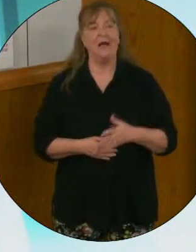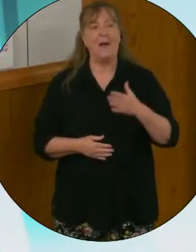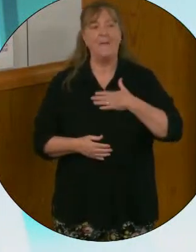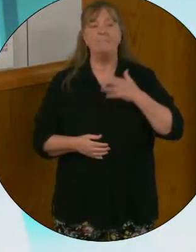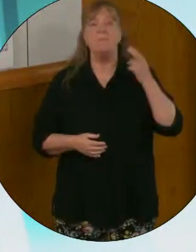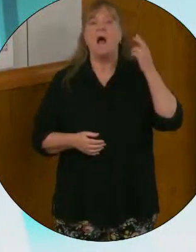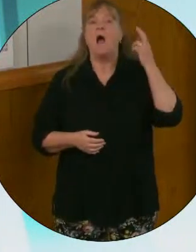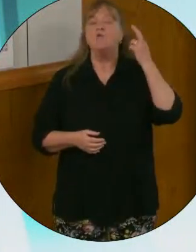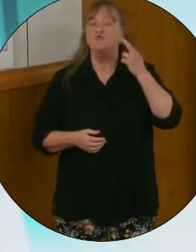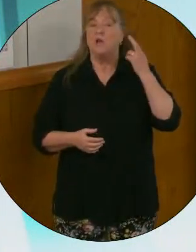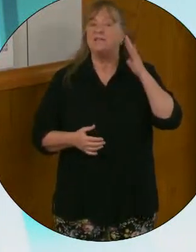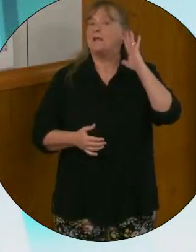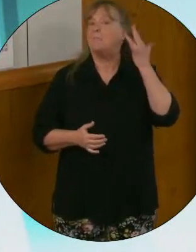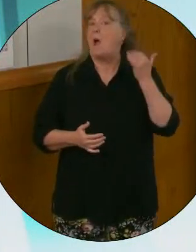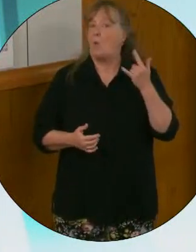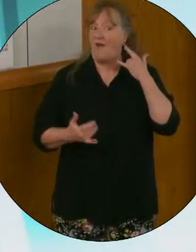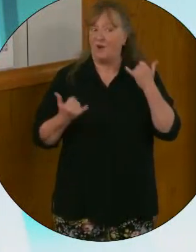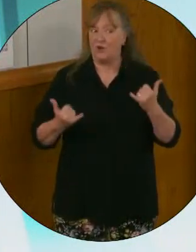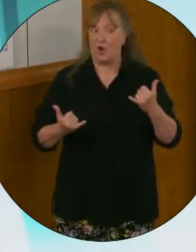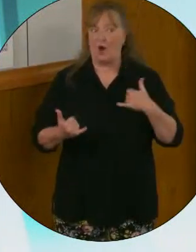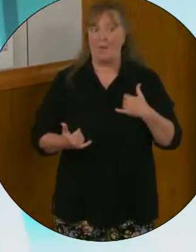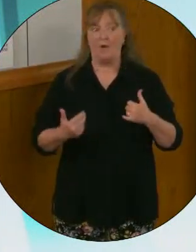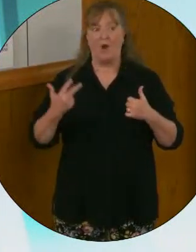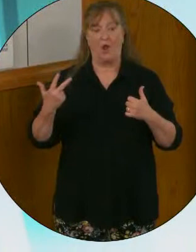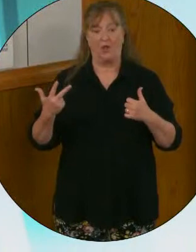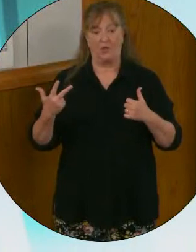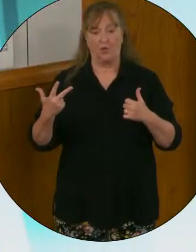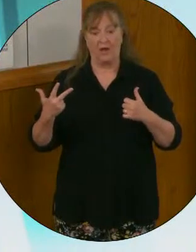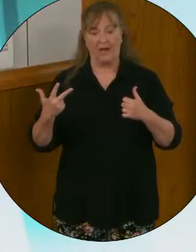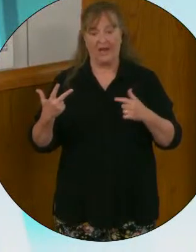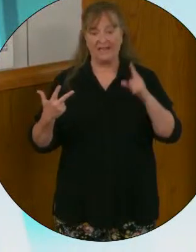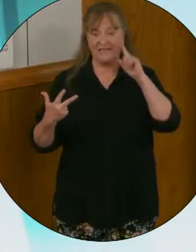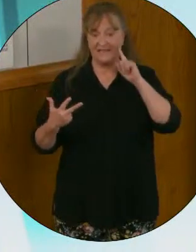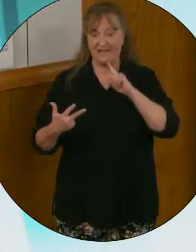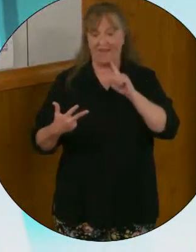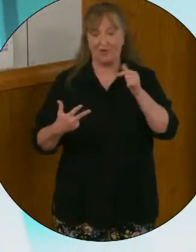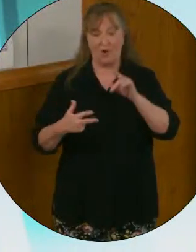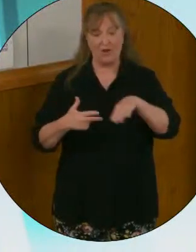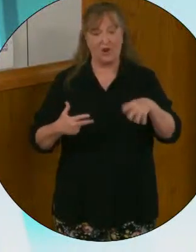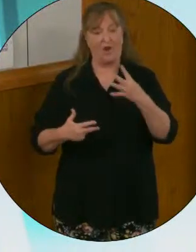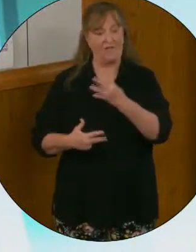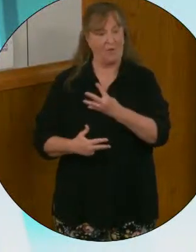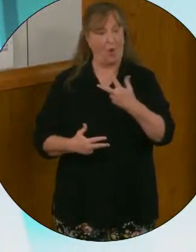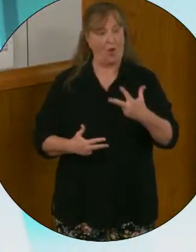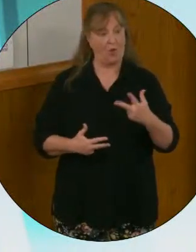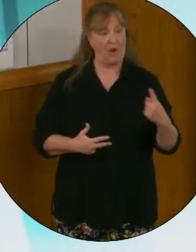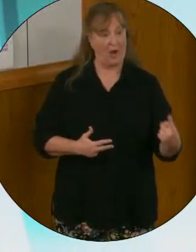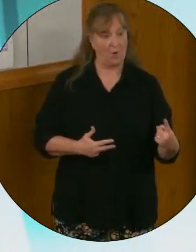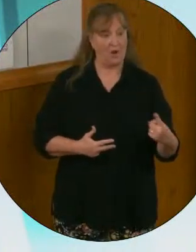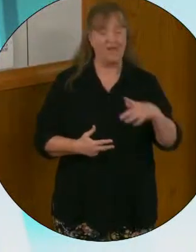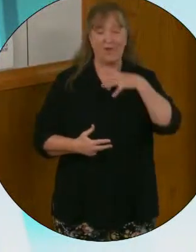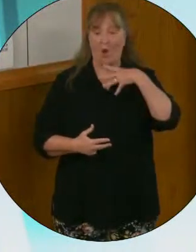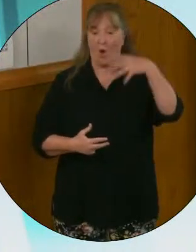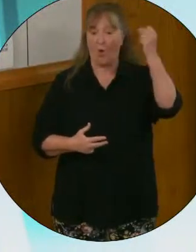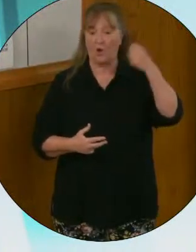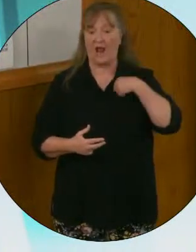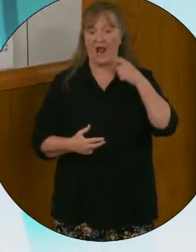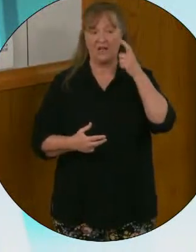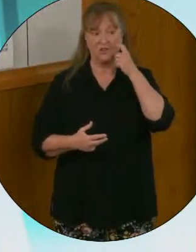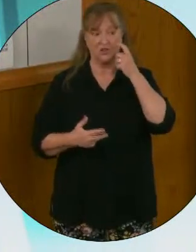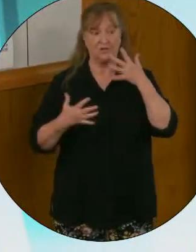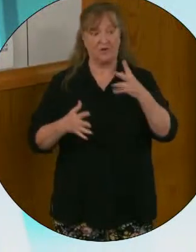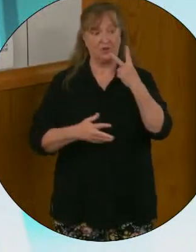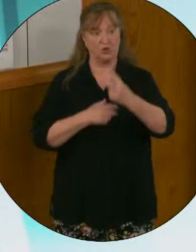reason and my why today are my 3 deaf grandchildren, ages 4, 3, and 1. The oldest has just completed